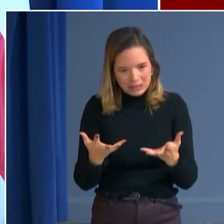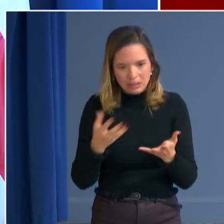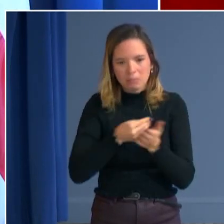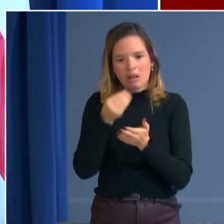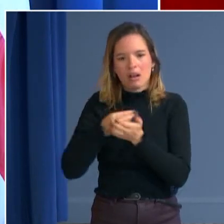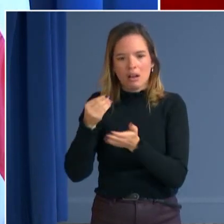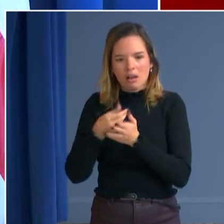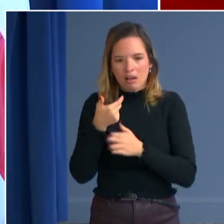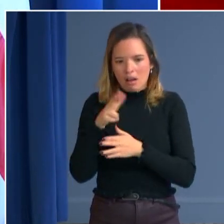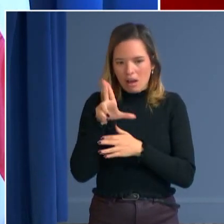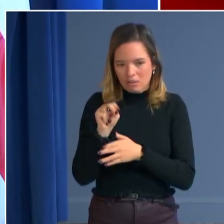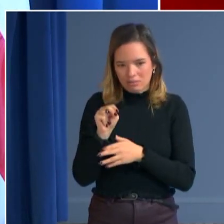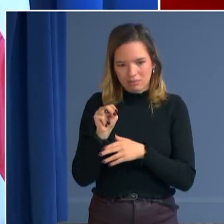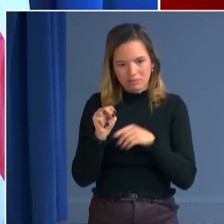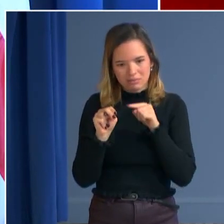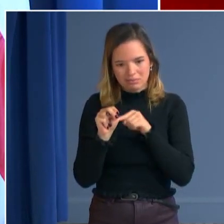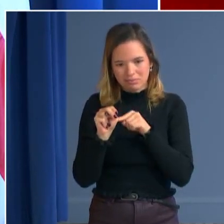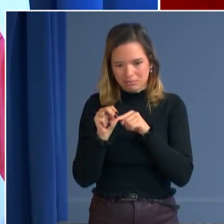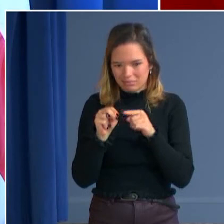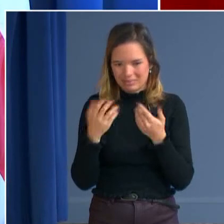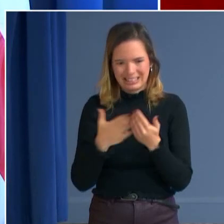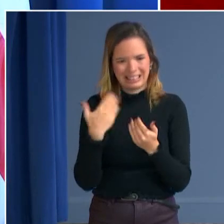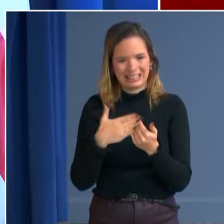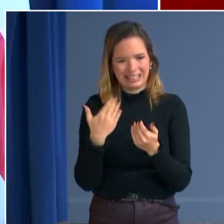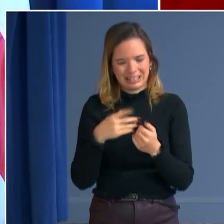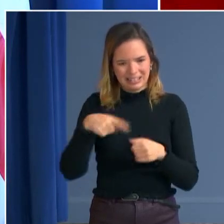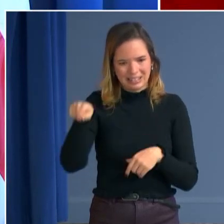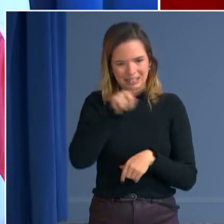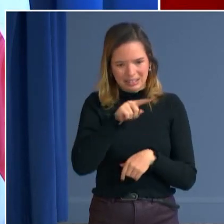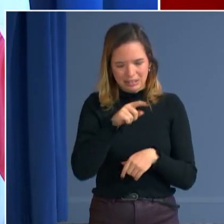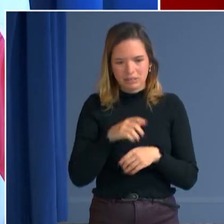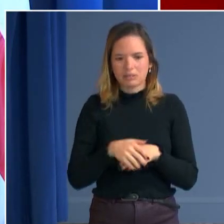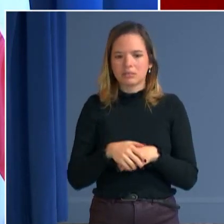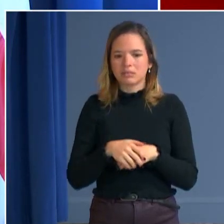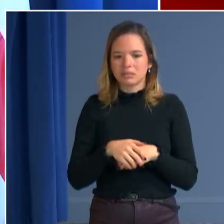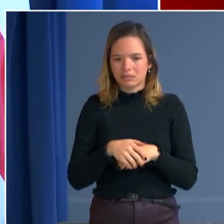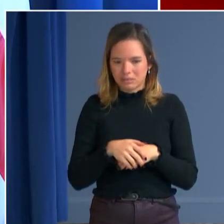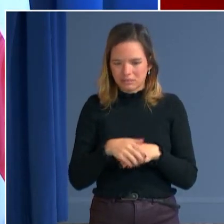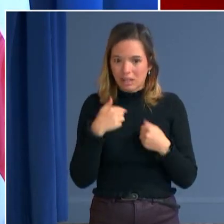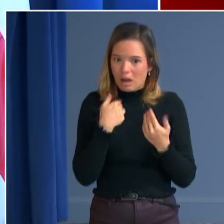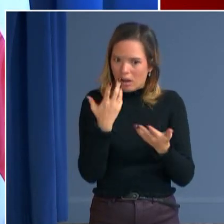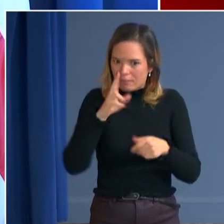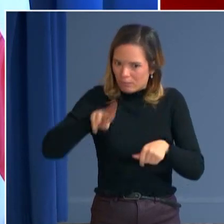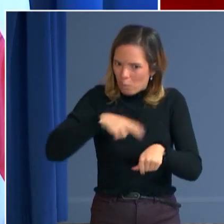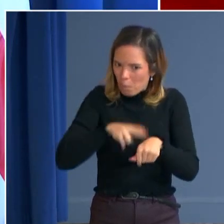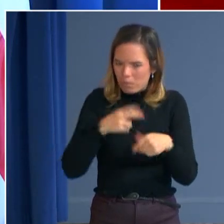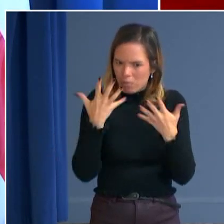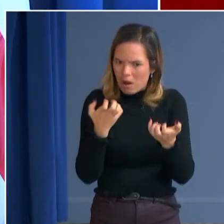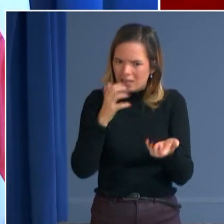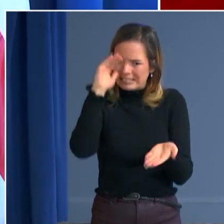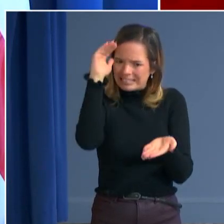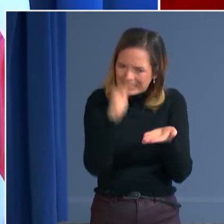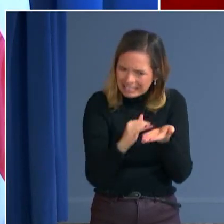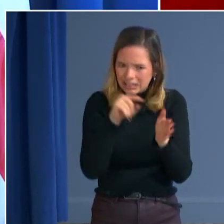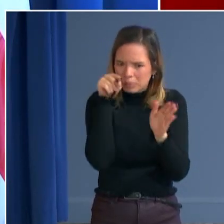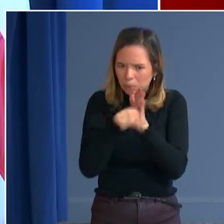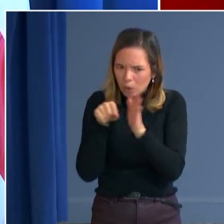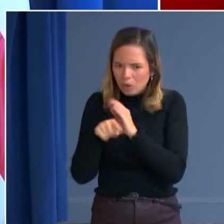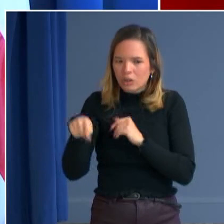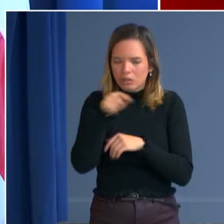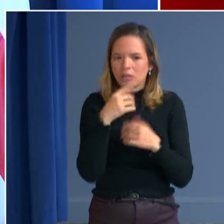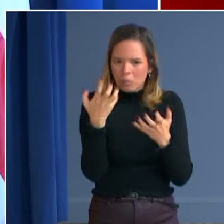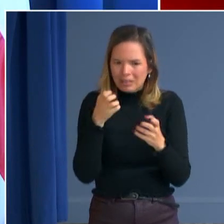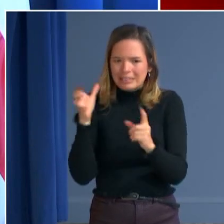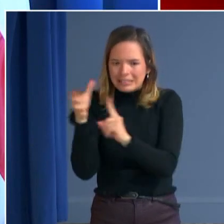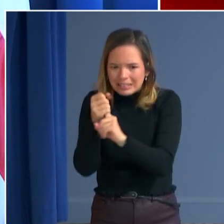close cases. I'm going to do everything that I possibly can to bring individuals to justice. But I think that the issue goes beyond really, you know,